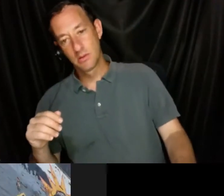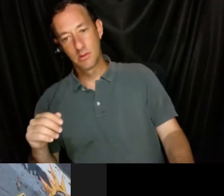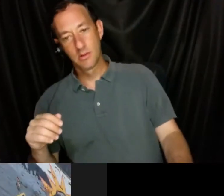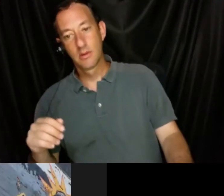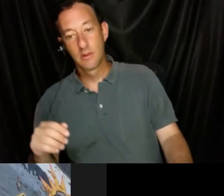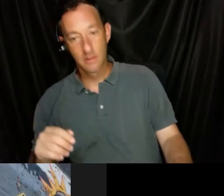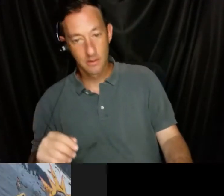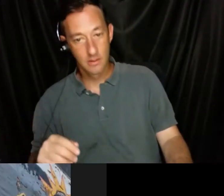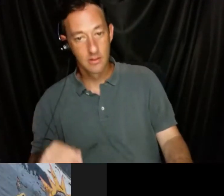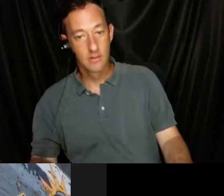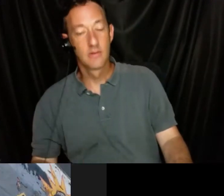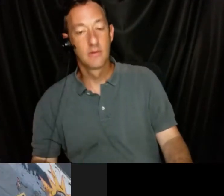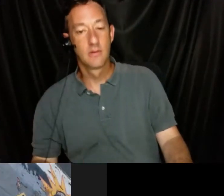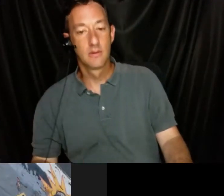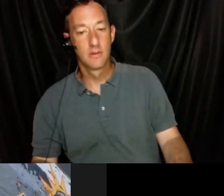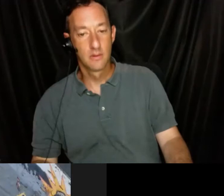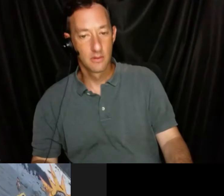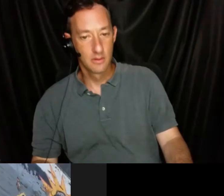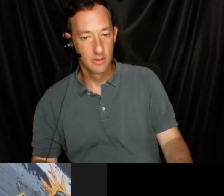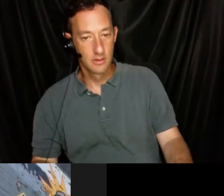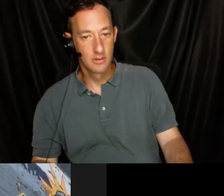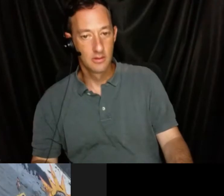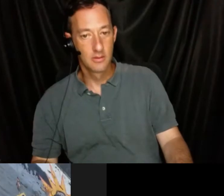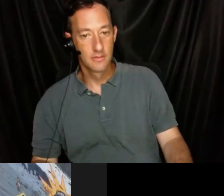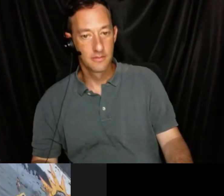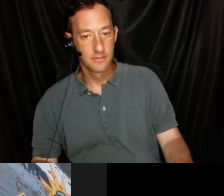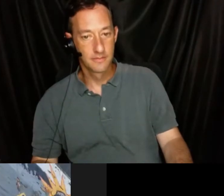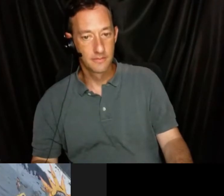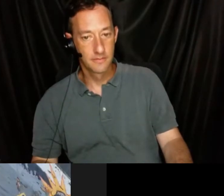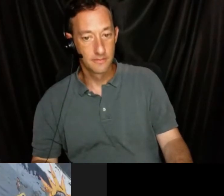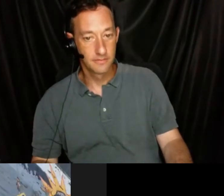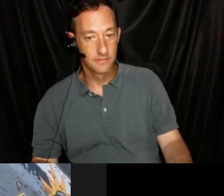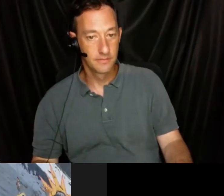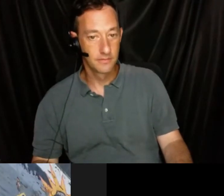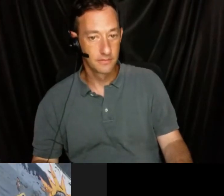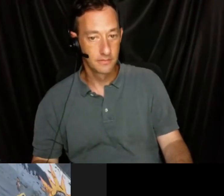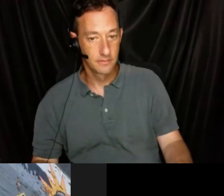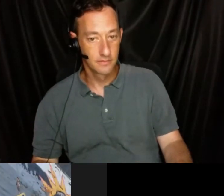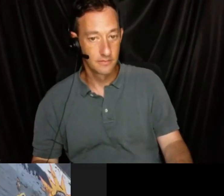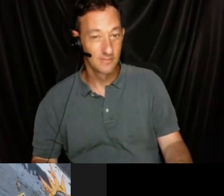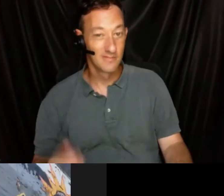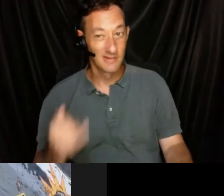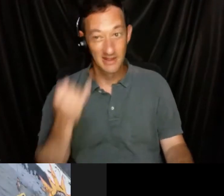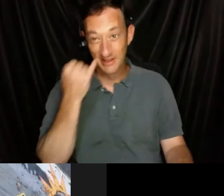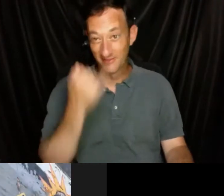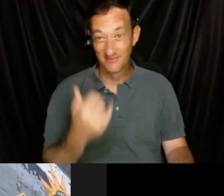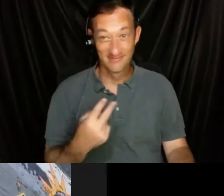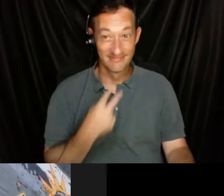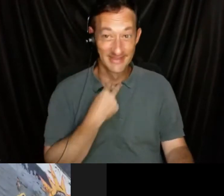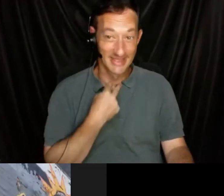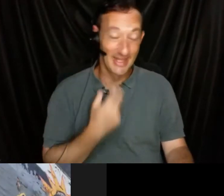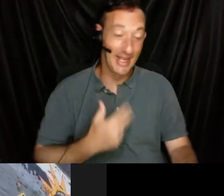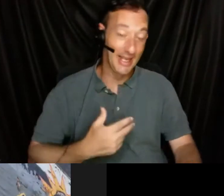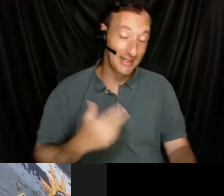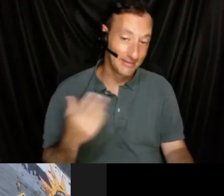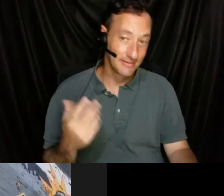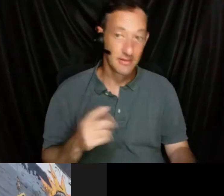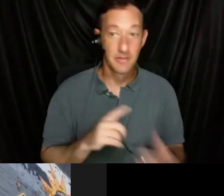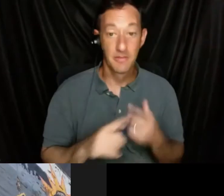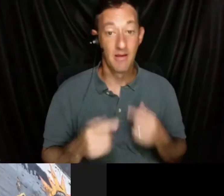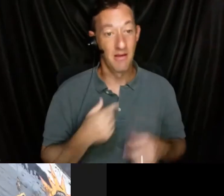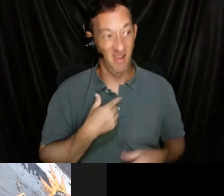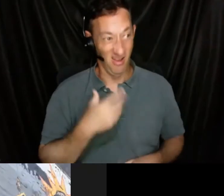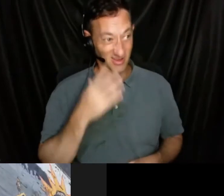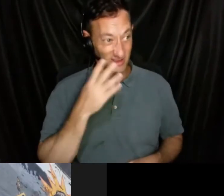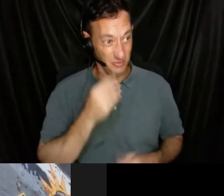if it's out of the elements, that's a good thing. But there are people who I have been on the street